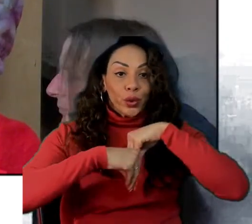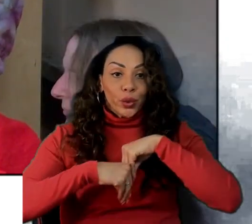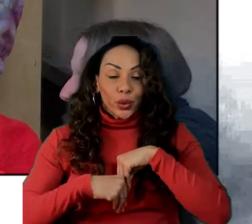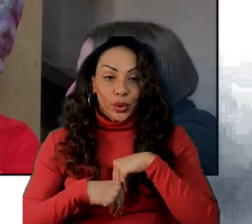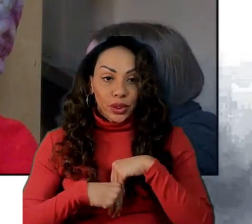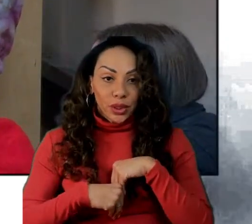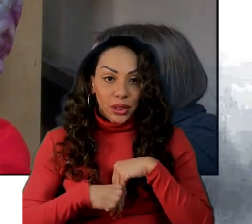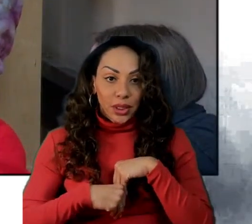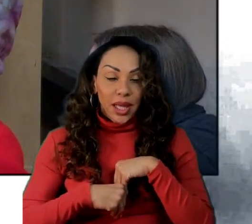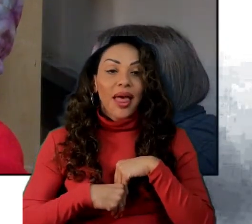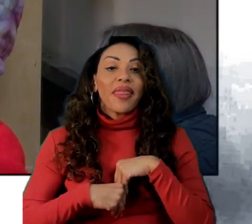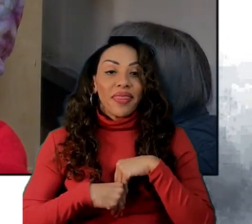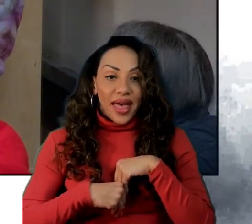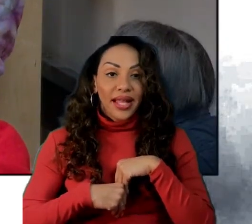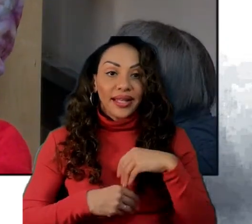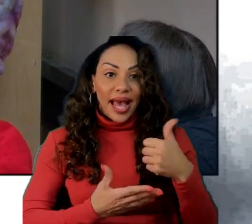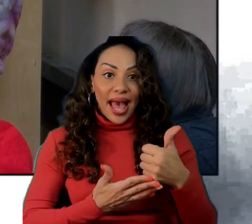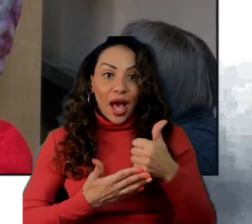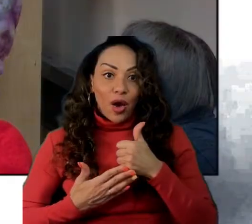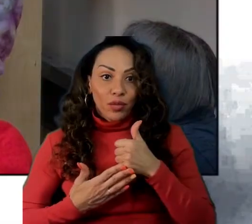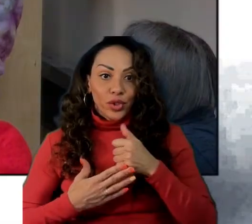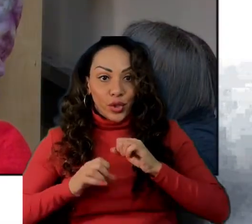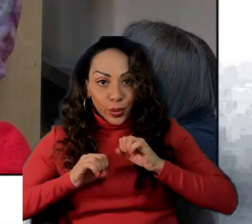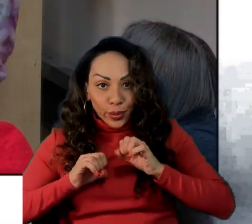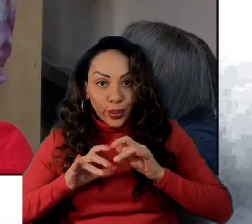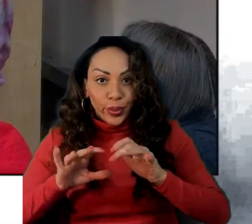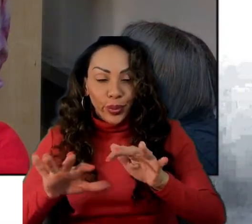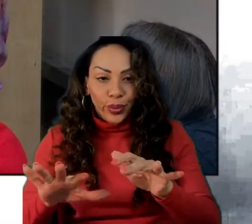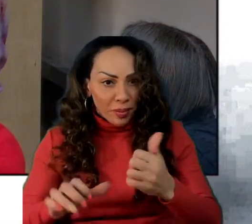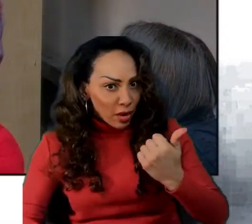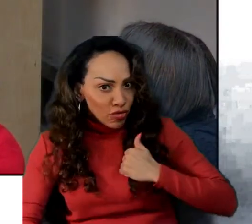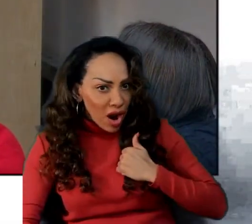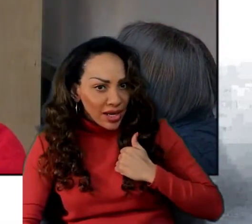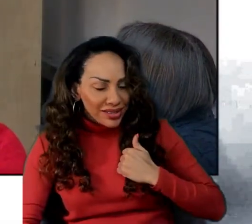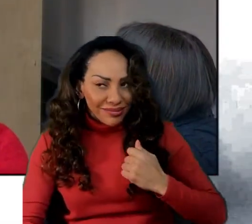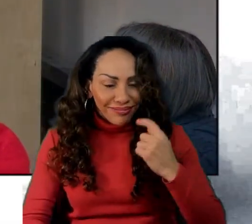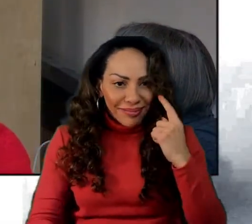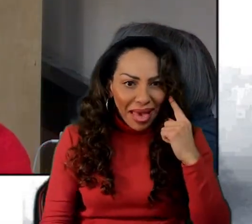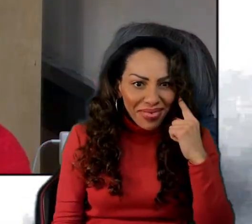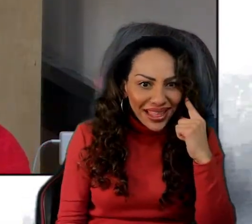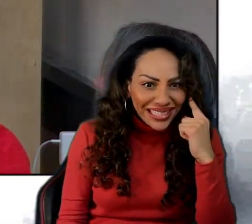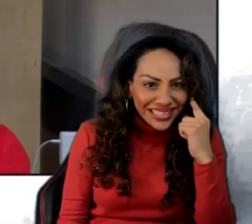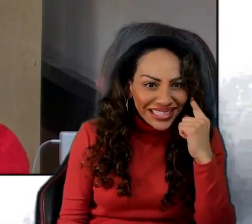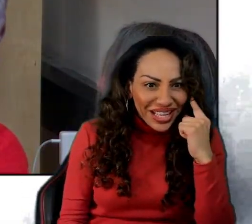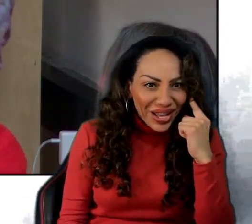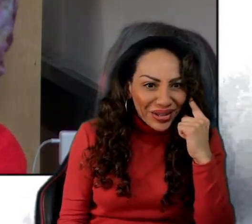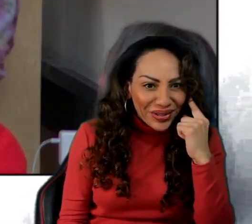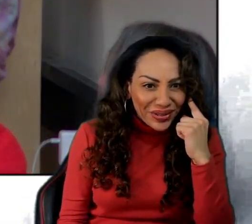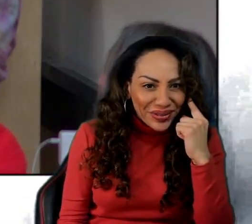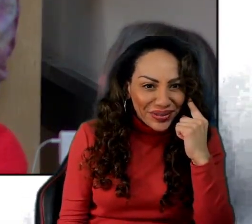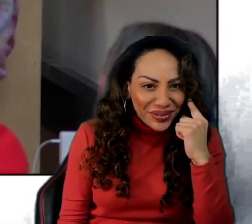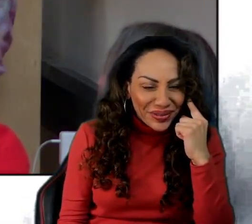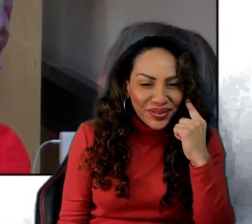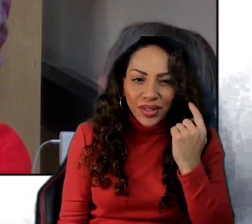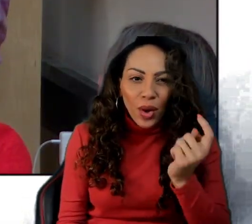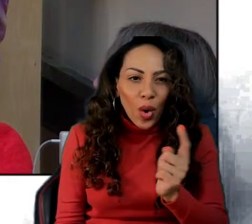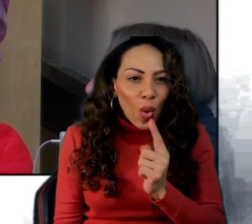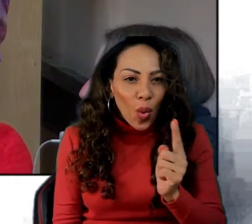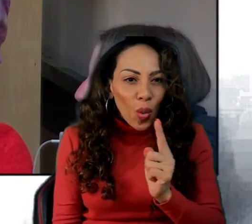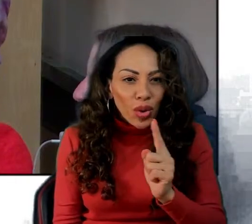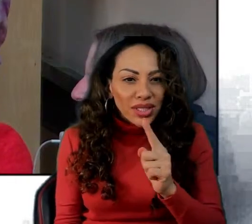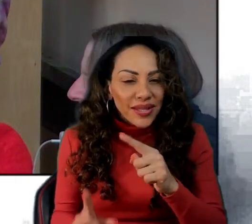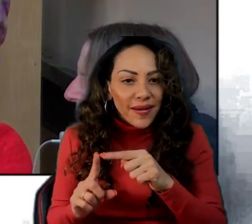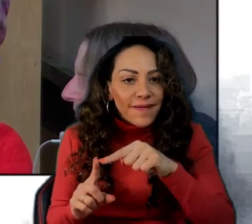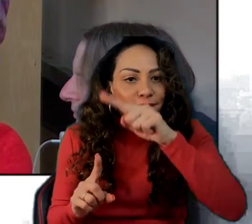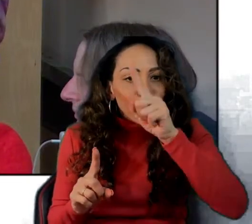I correct? I think so. Yeah. So back to what sort of frequencies were you